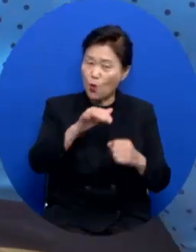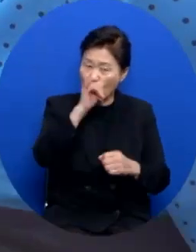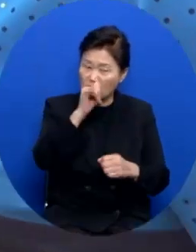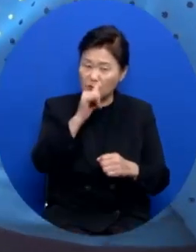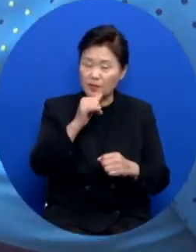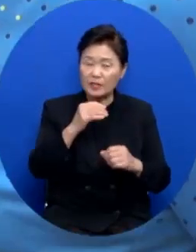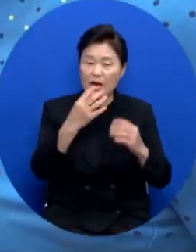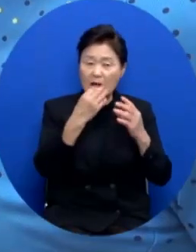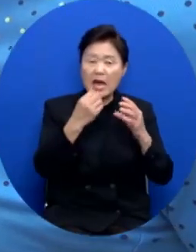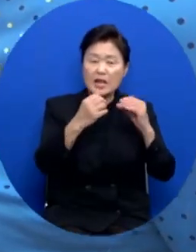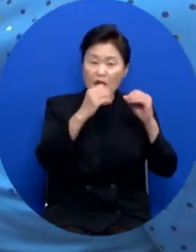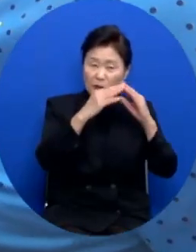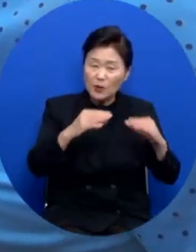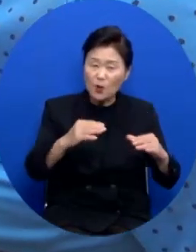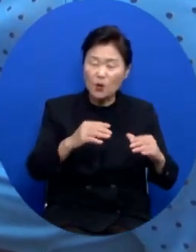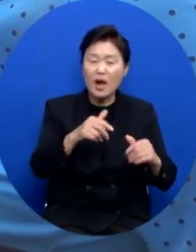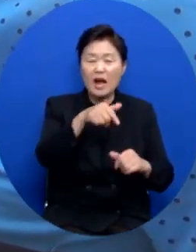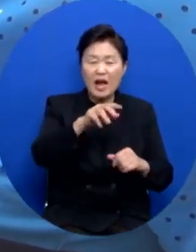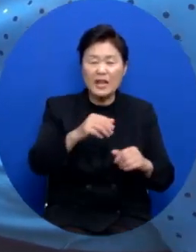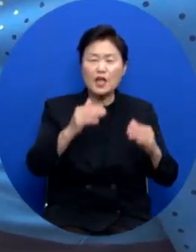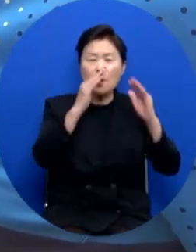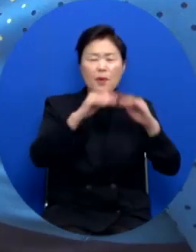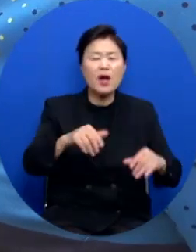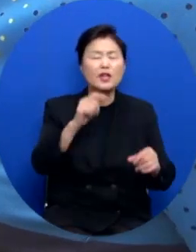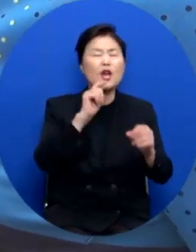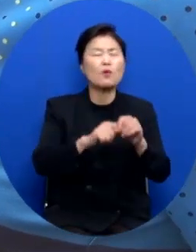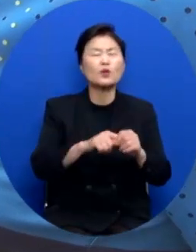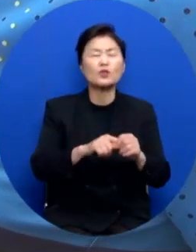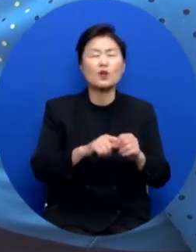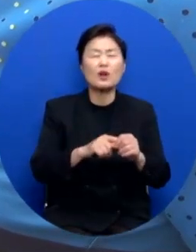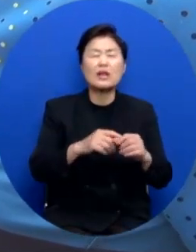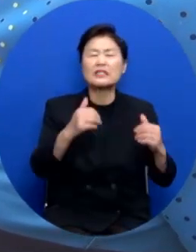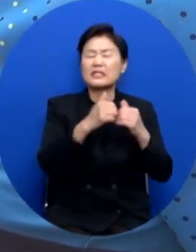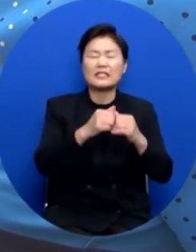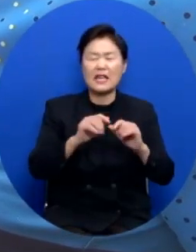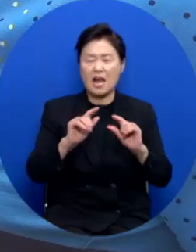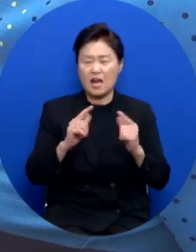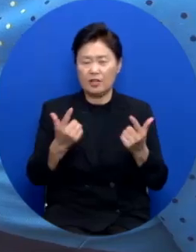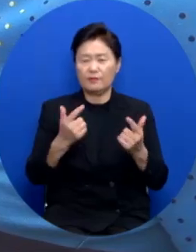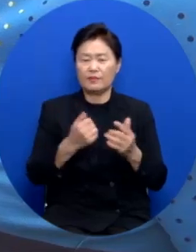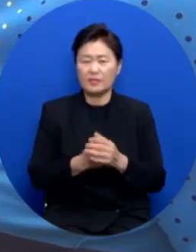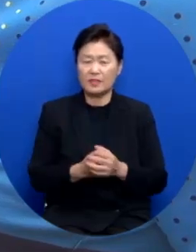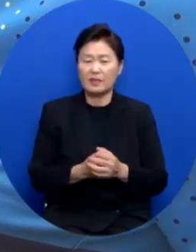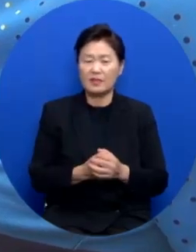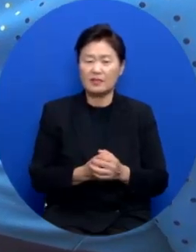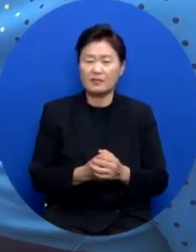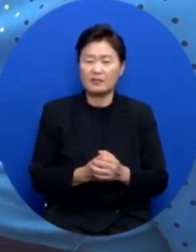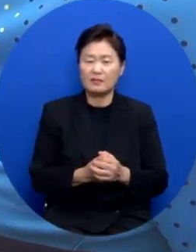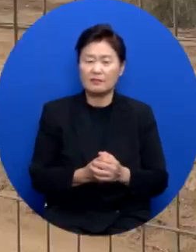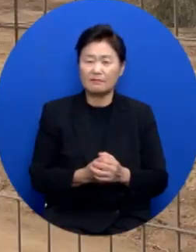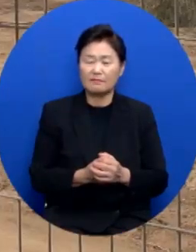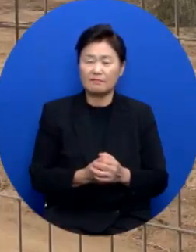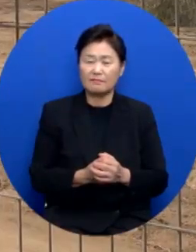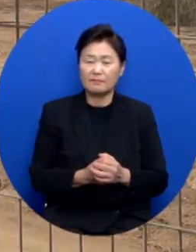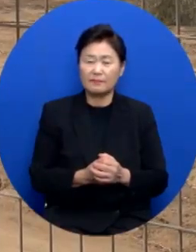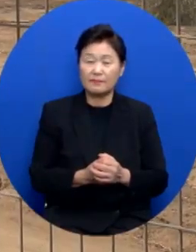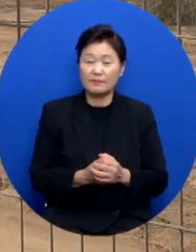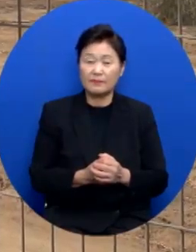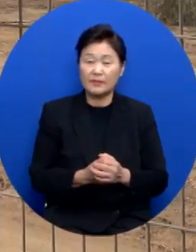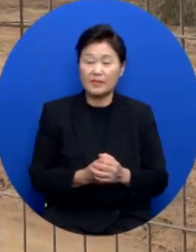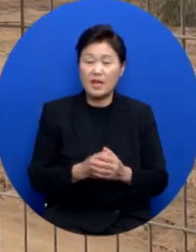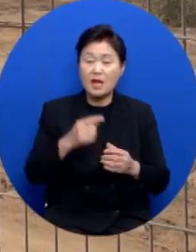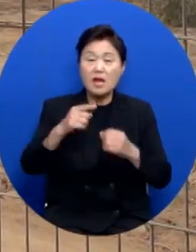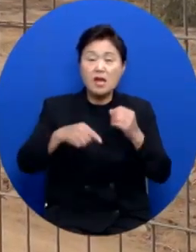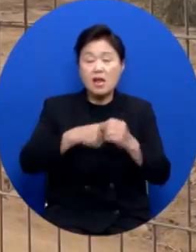to ruin their countries, I mean Lebanon or Gaza.